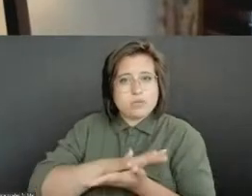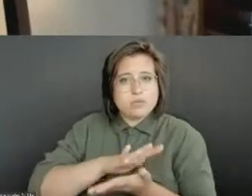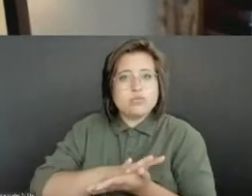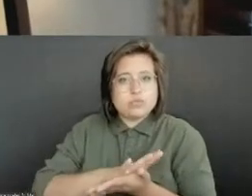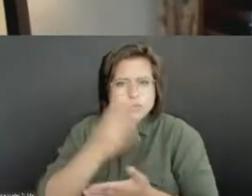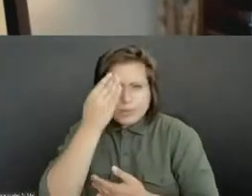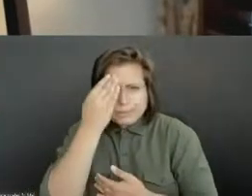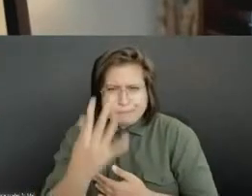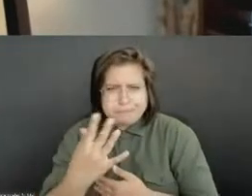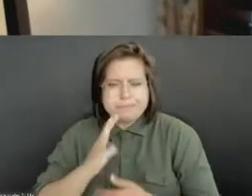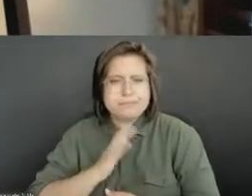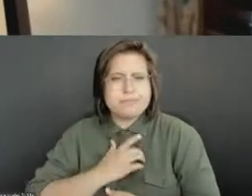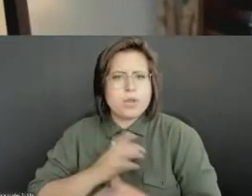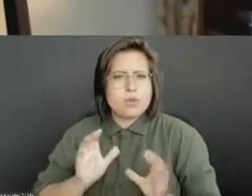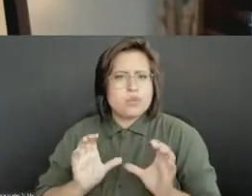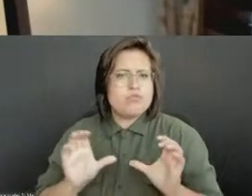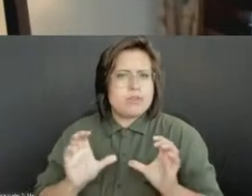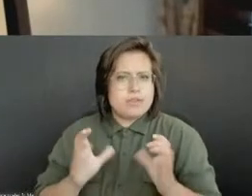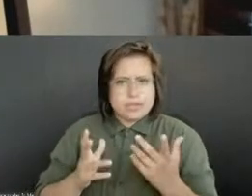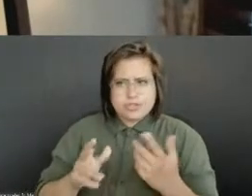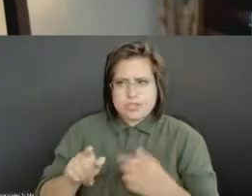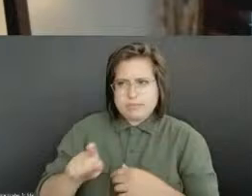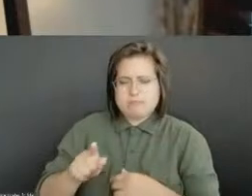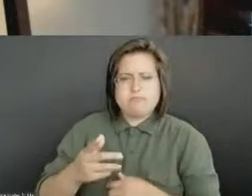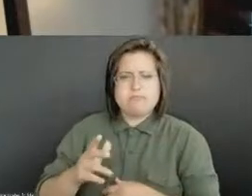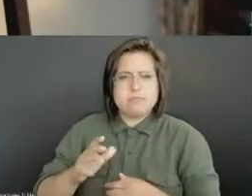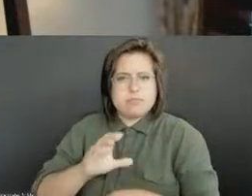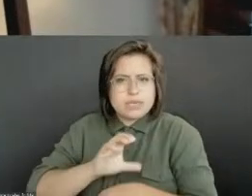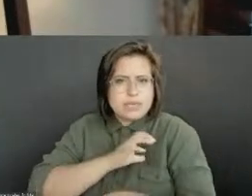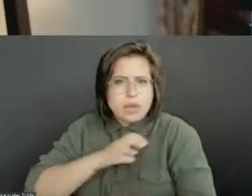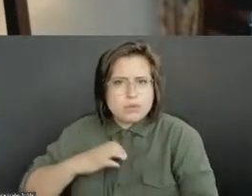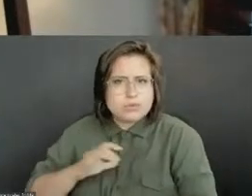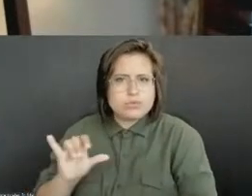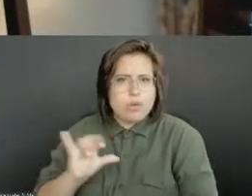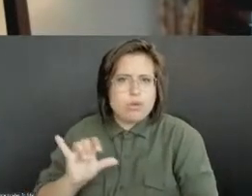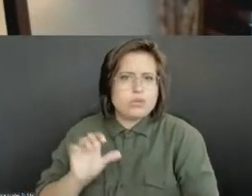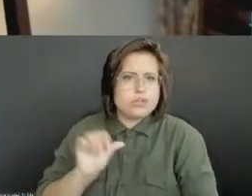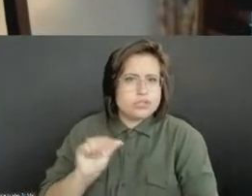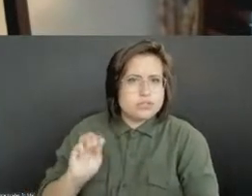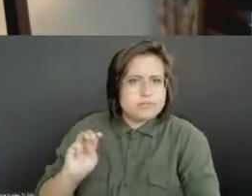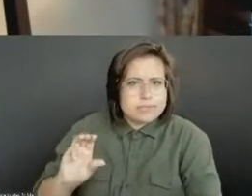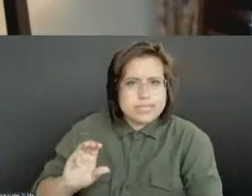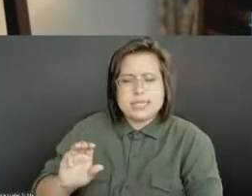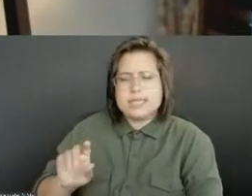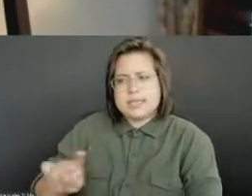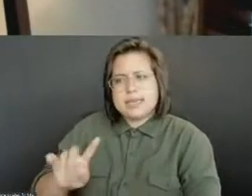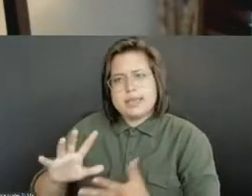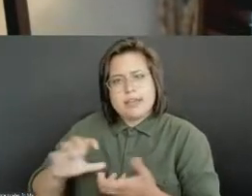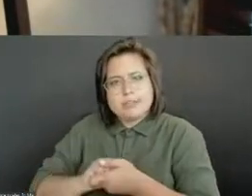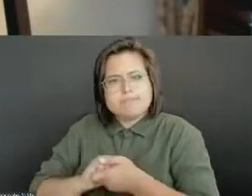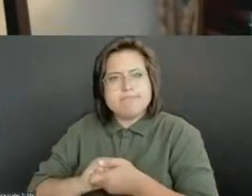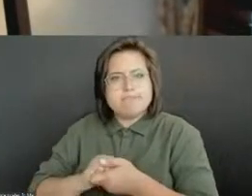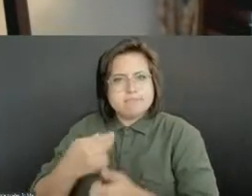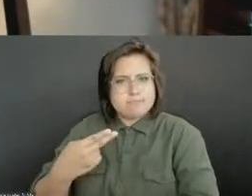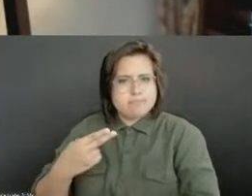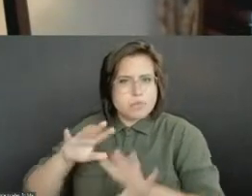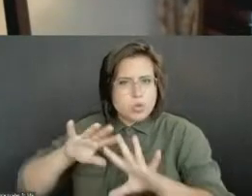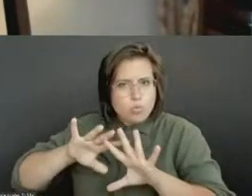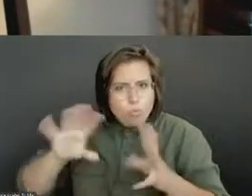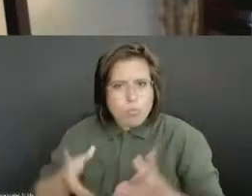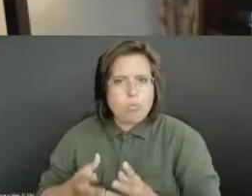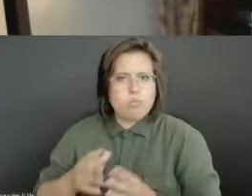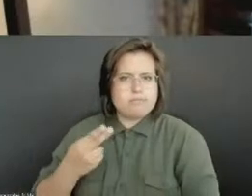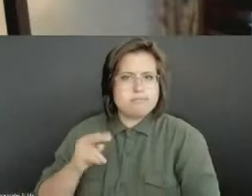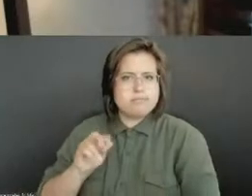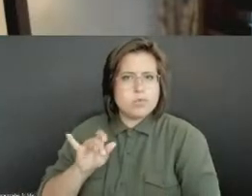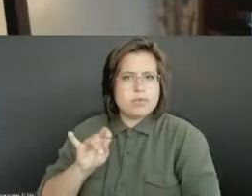our Accreditation Council for Graduate Medical Education, as well as the AAMC, are working together on holistic review in graduate medical